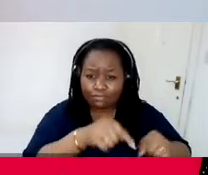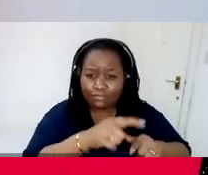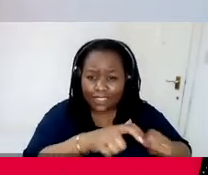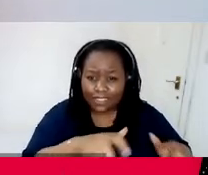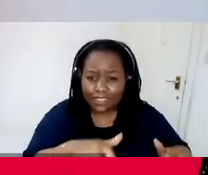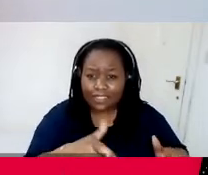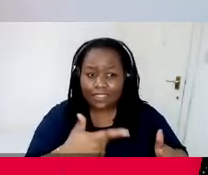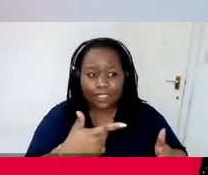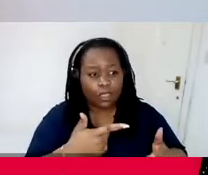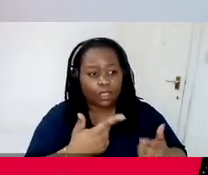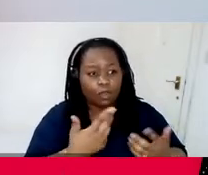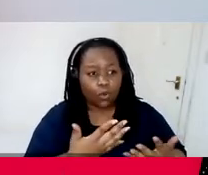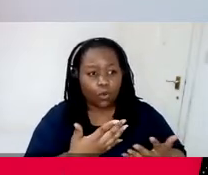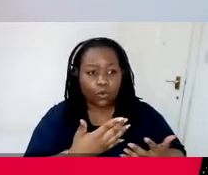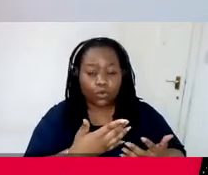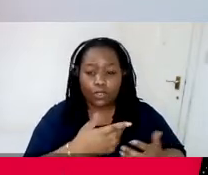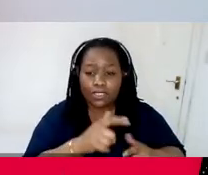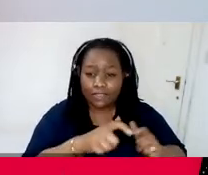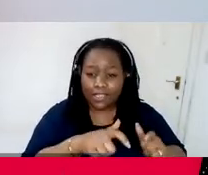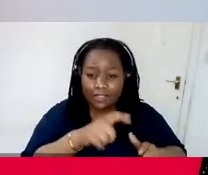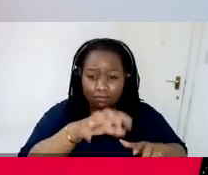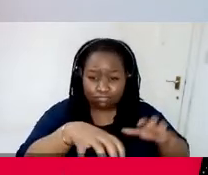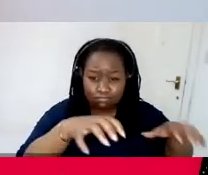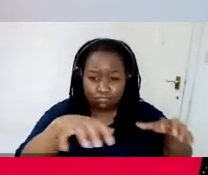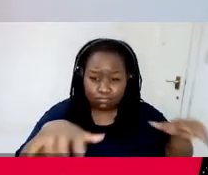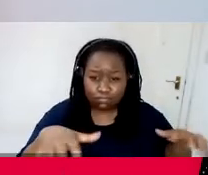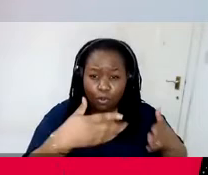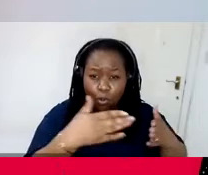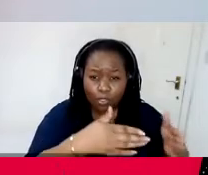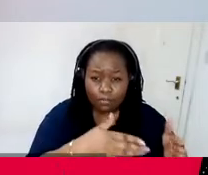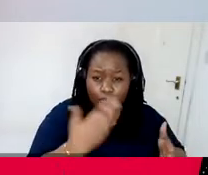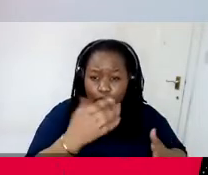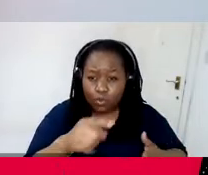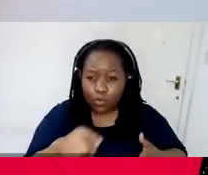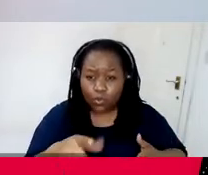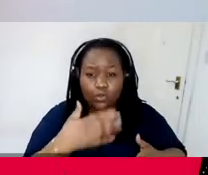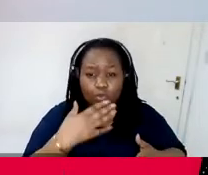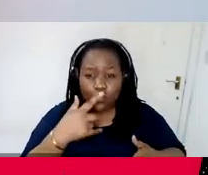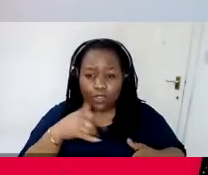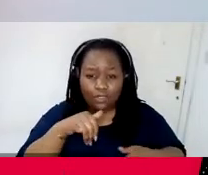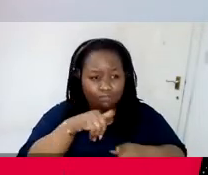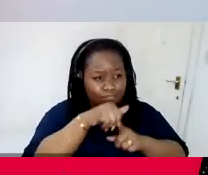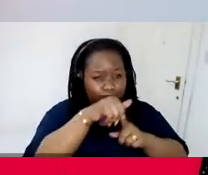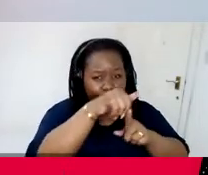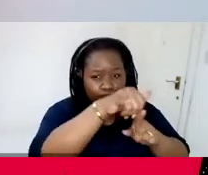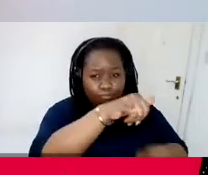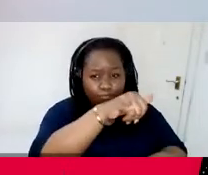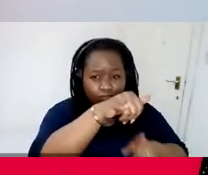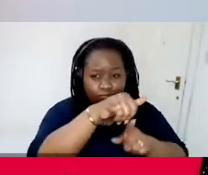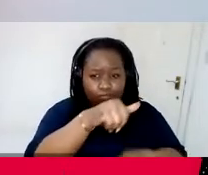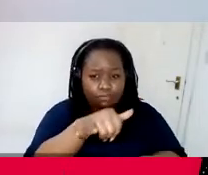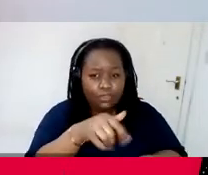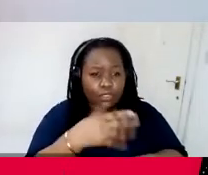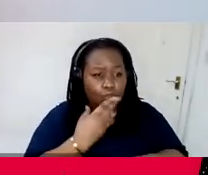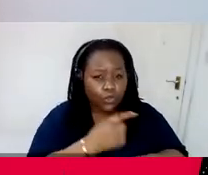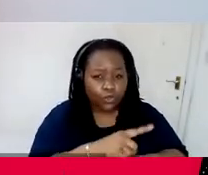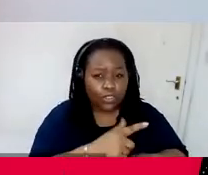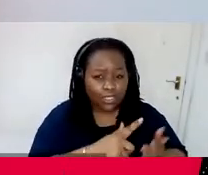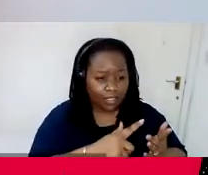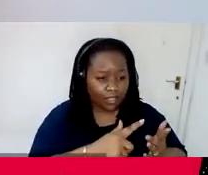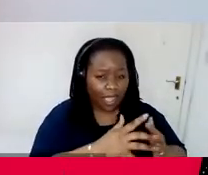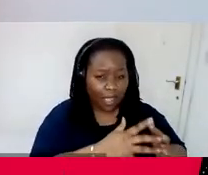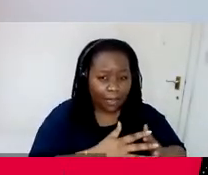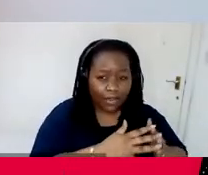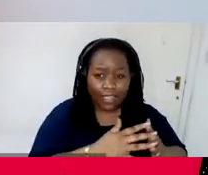civilian objects by airstrikes, which have used the US and European made weapons.